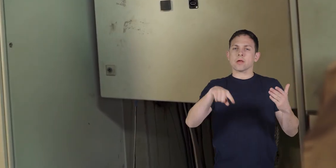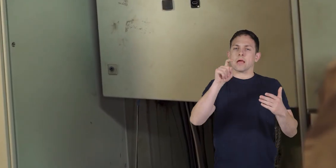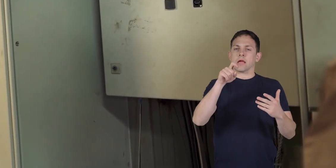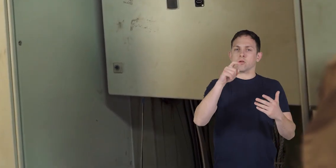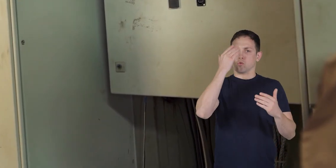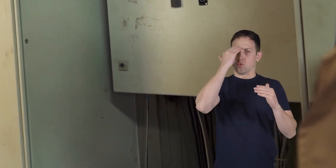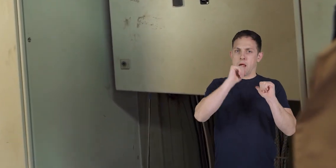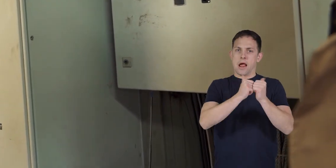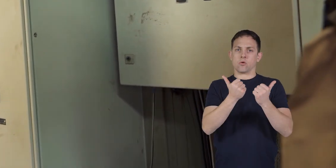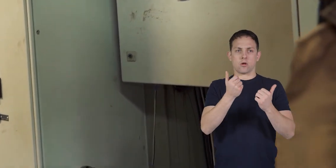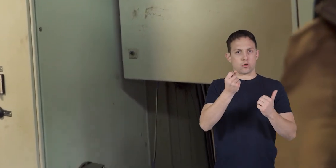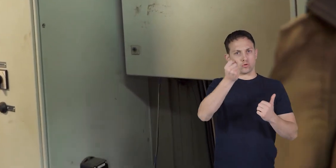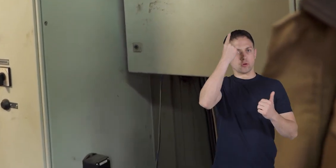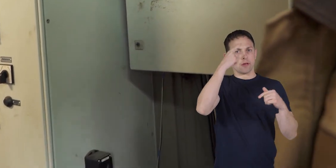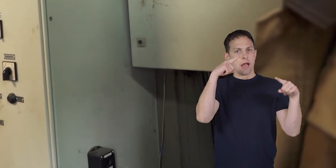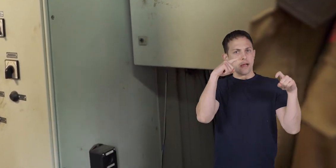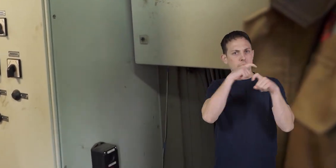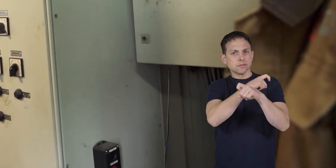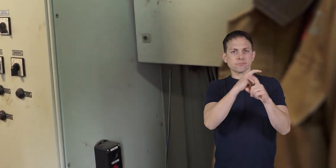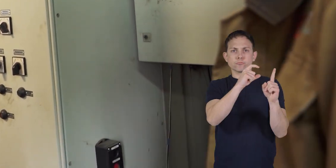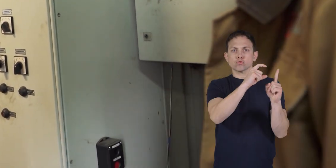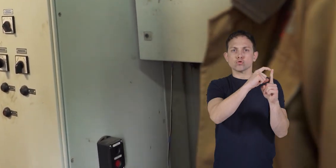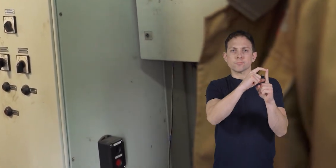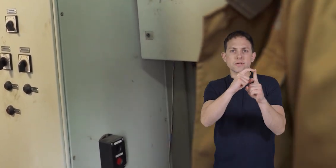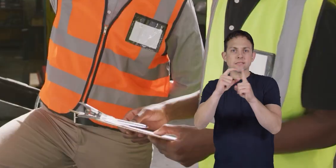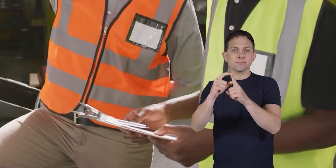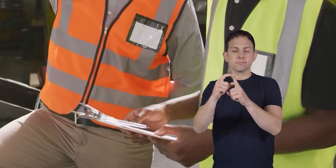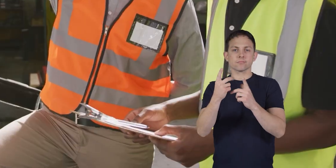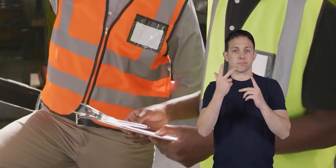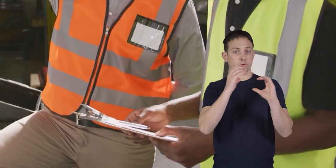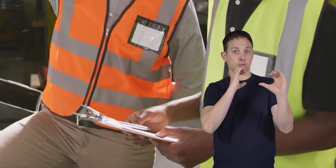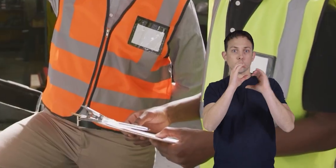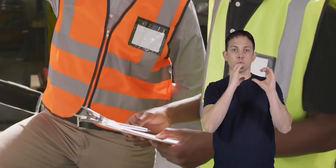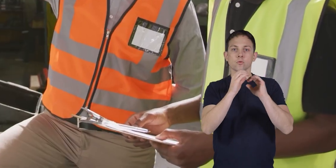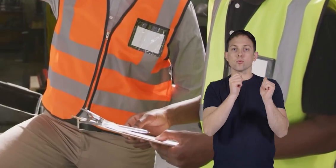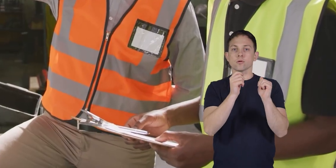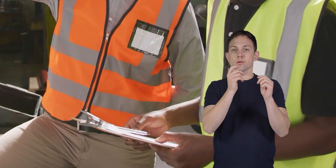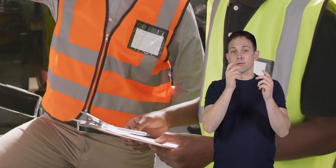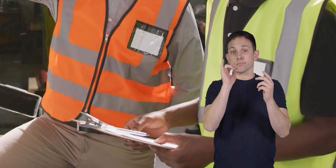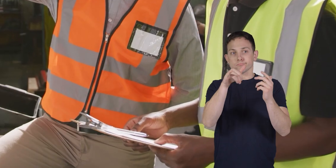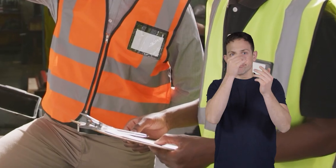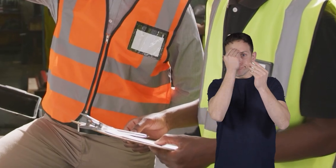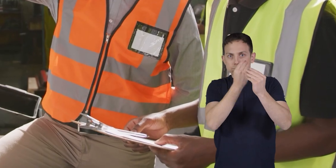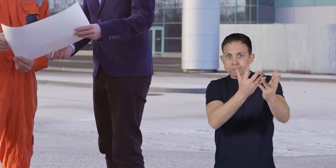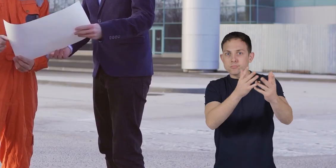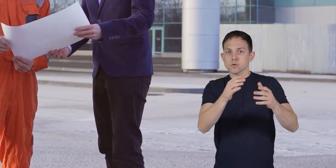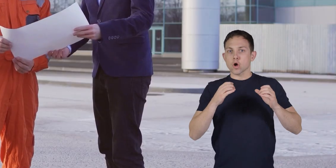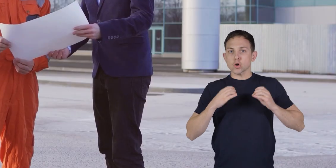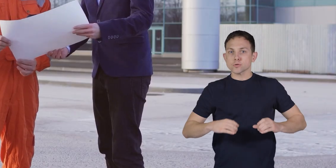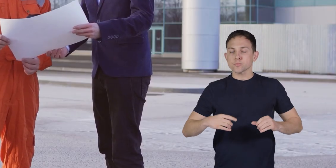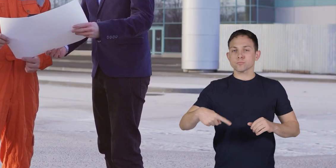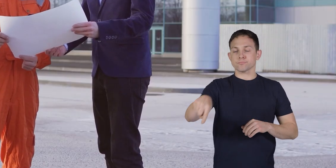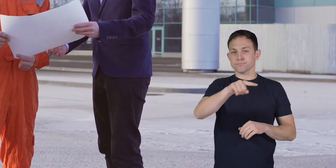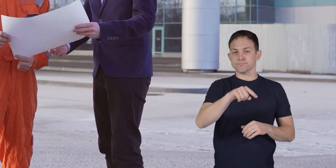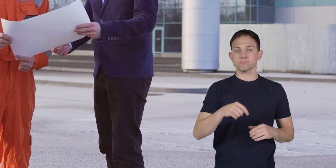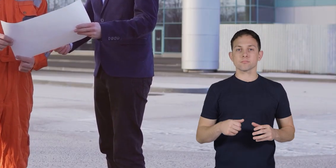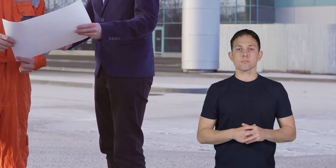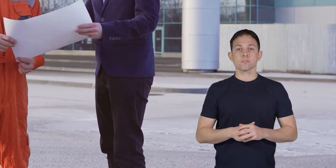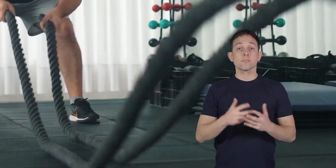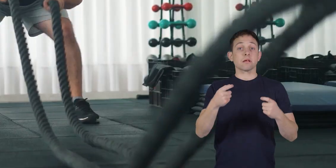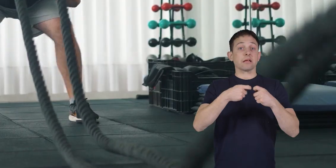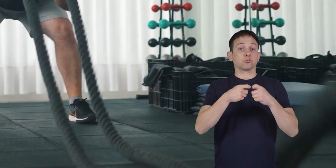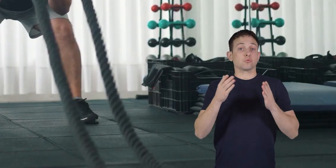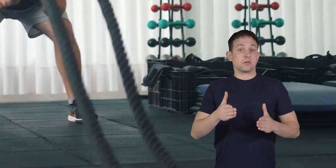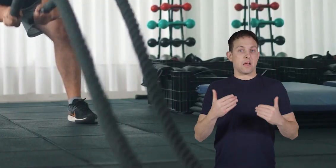also need to know how to understand complex terminology and communicate that information to customers.